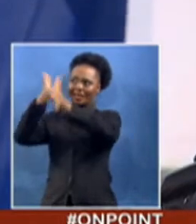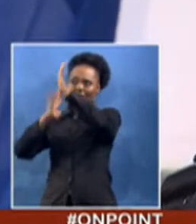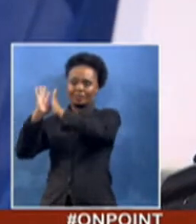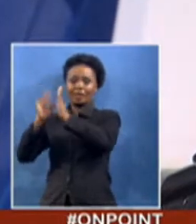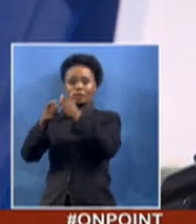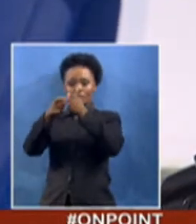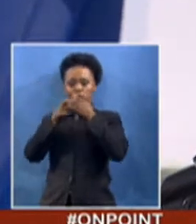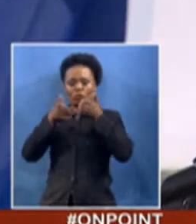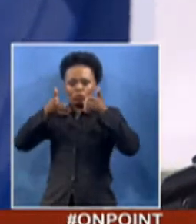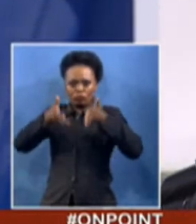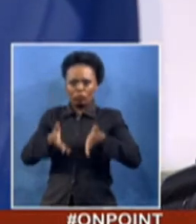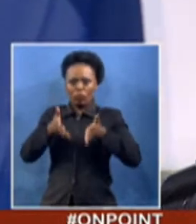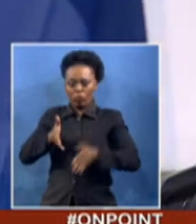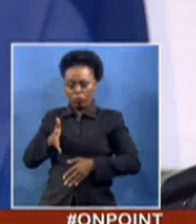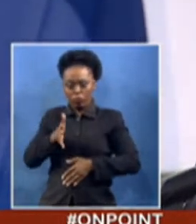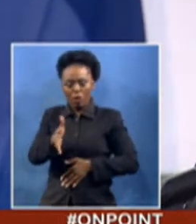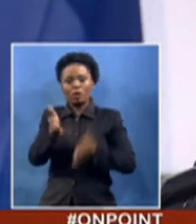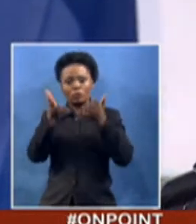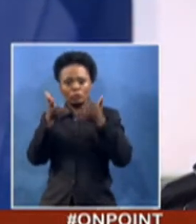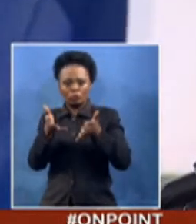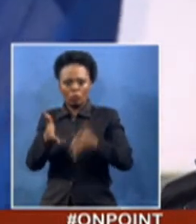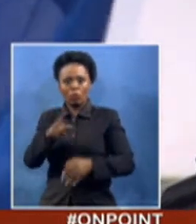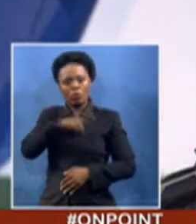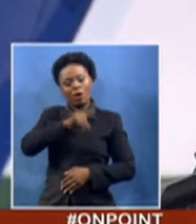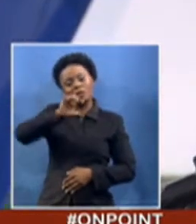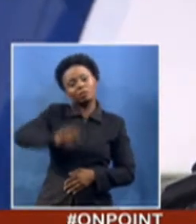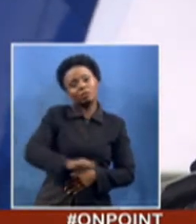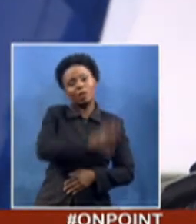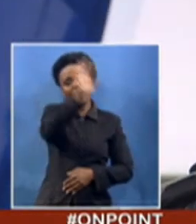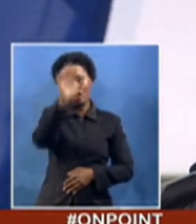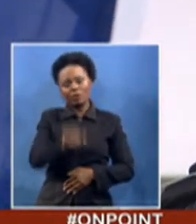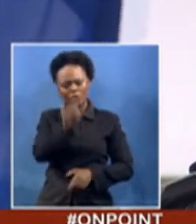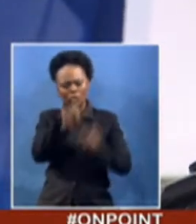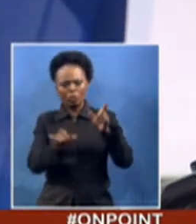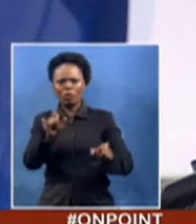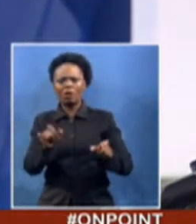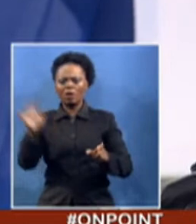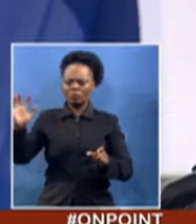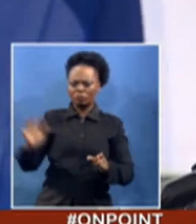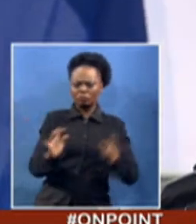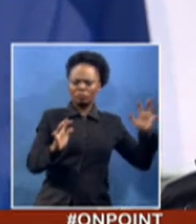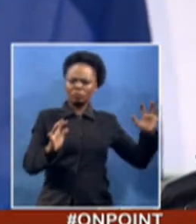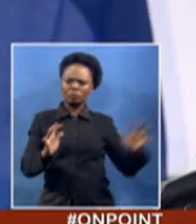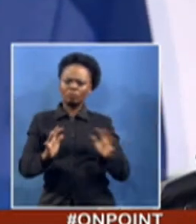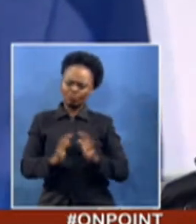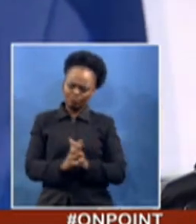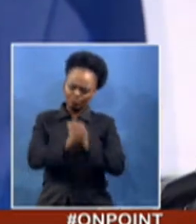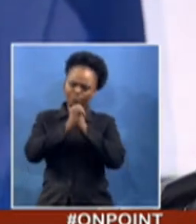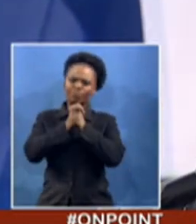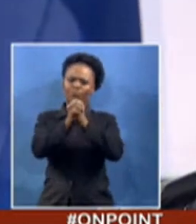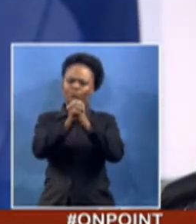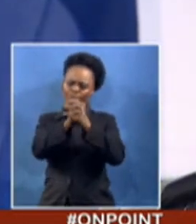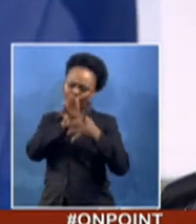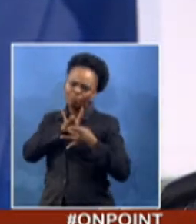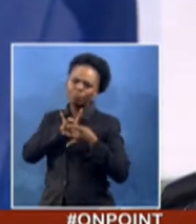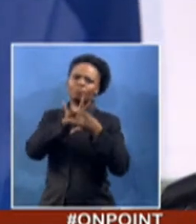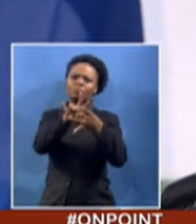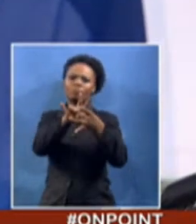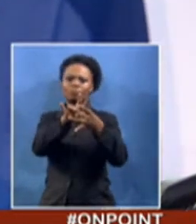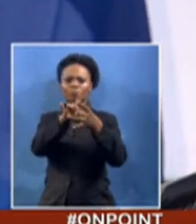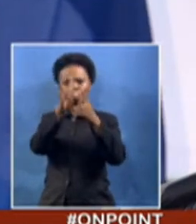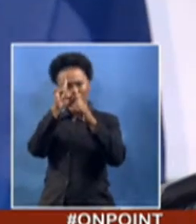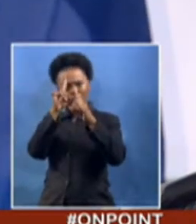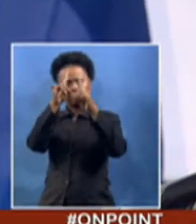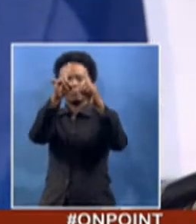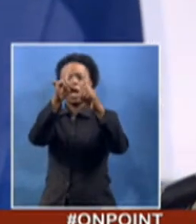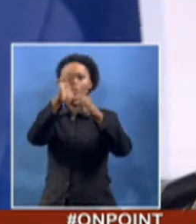us that as South Africans, we must be united in building this country